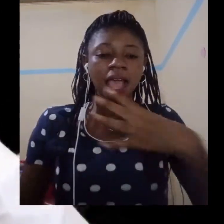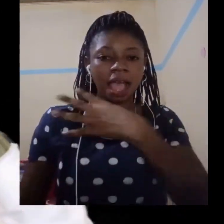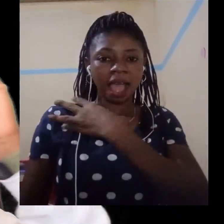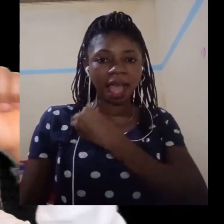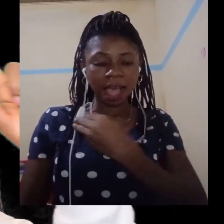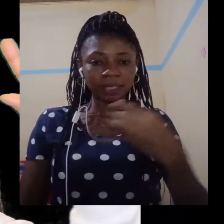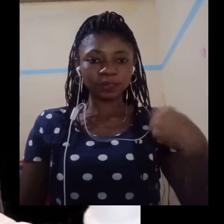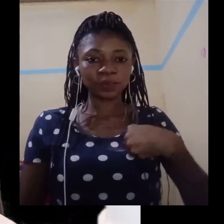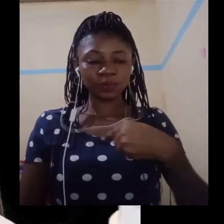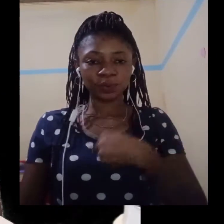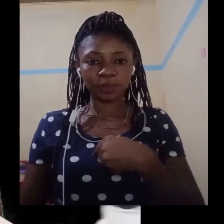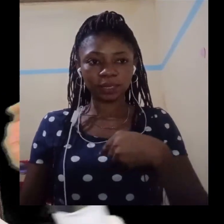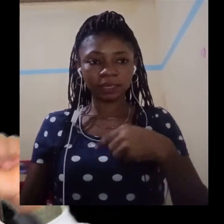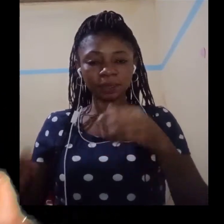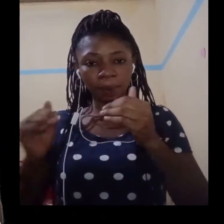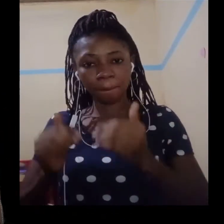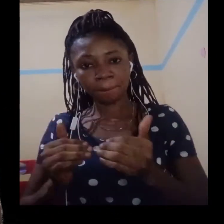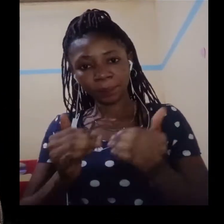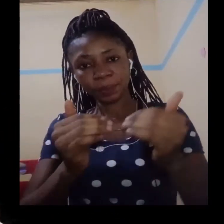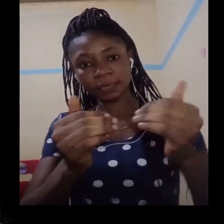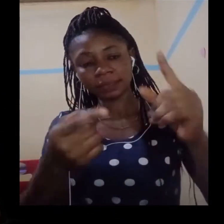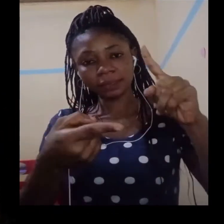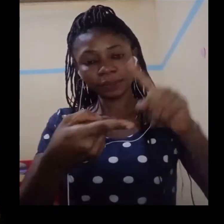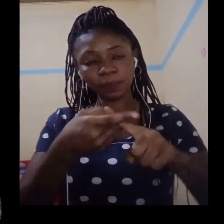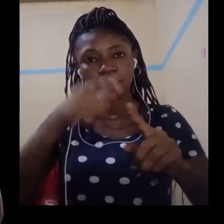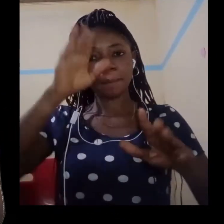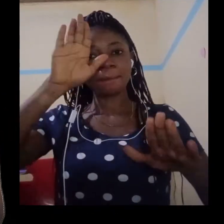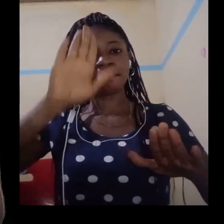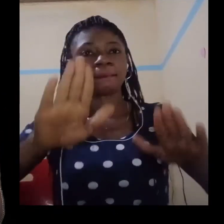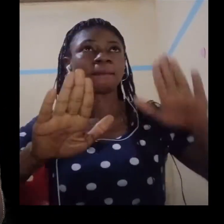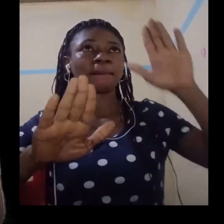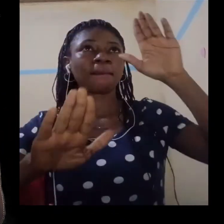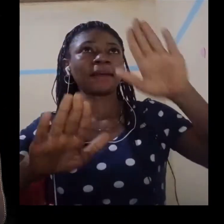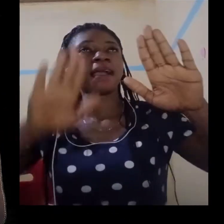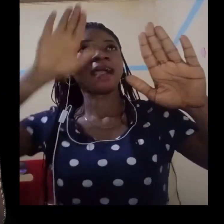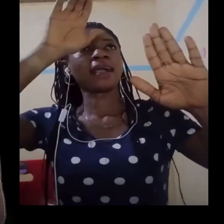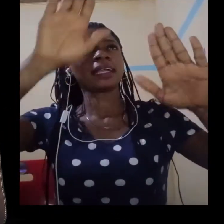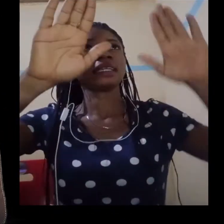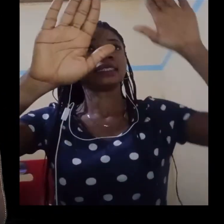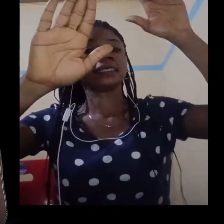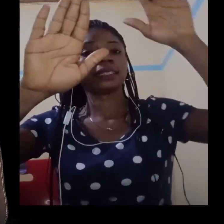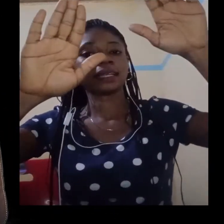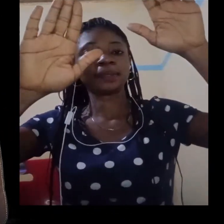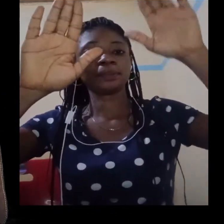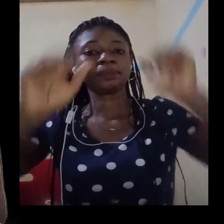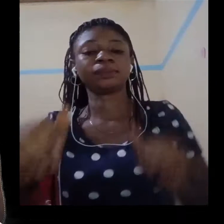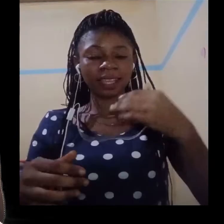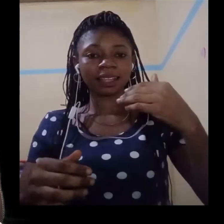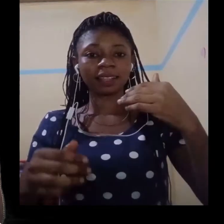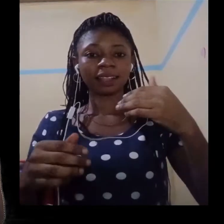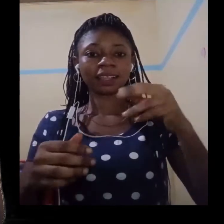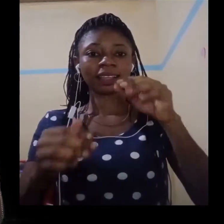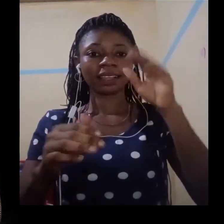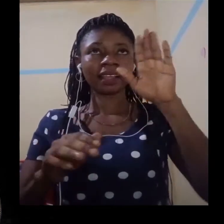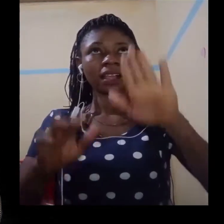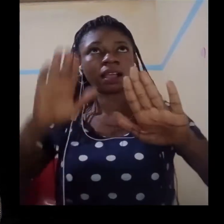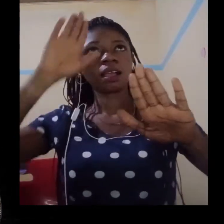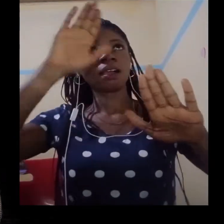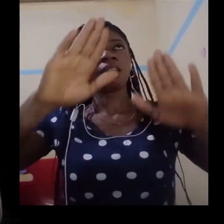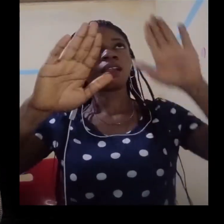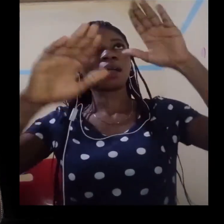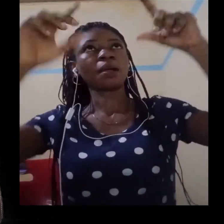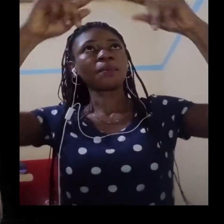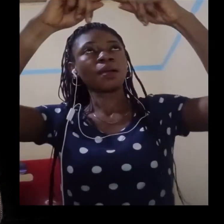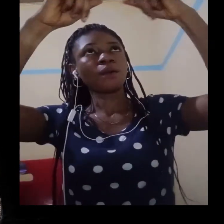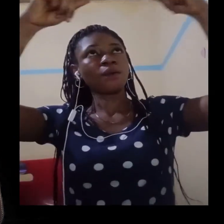And we climbed a wide plain. Like I mentioned, Aisha did not attend school. That's what her story